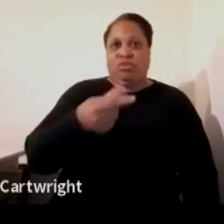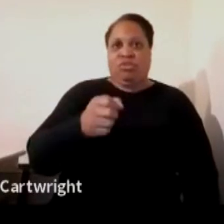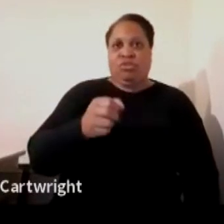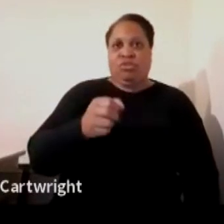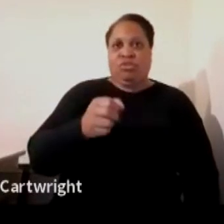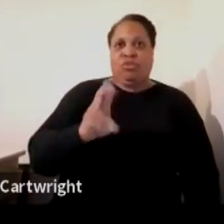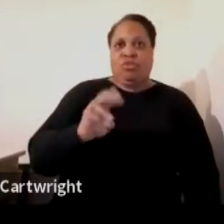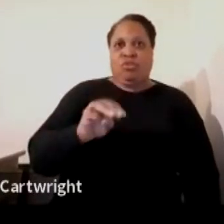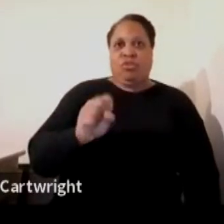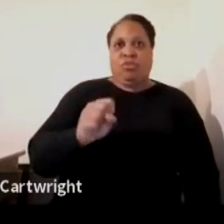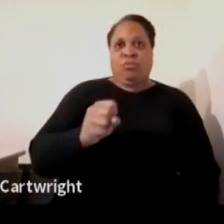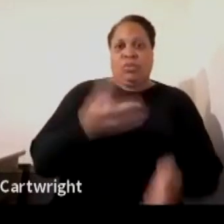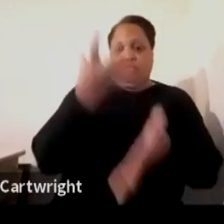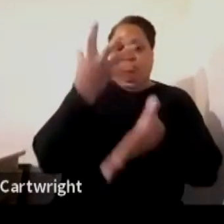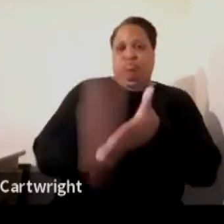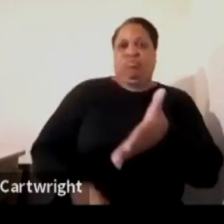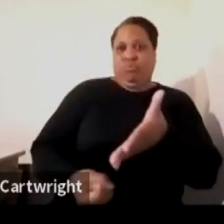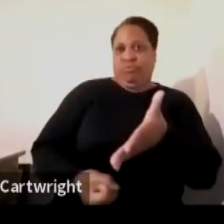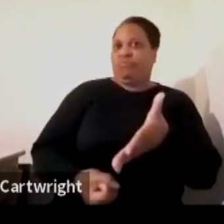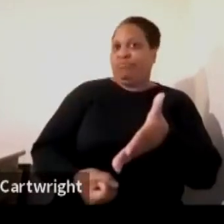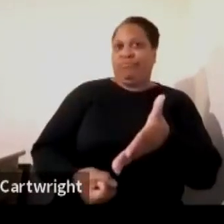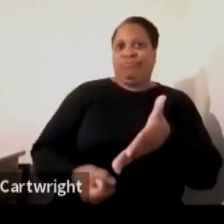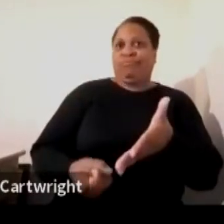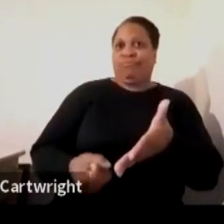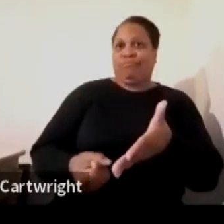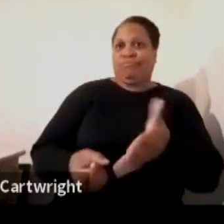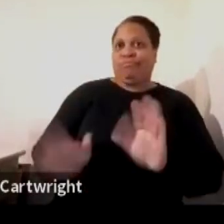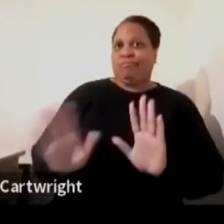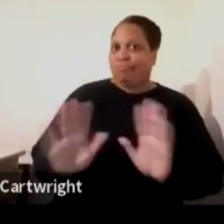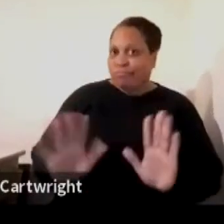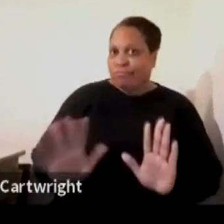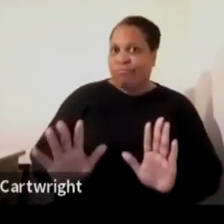eliminated completely. And that is extremely important.